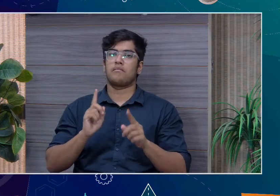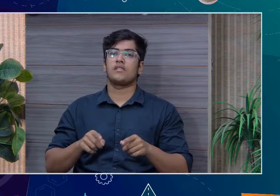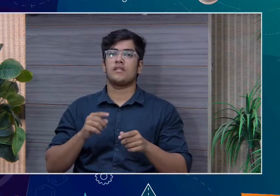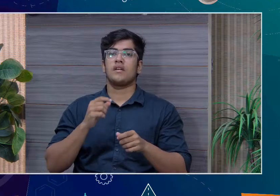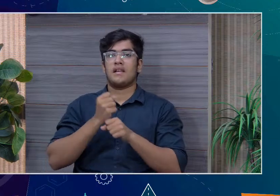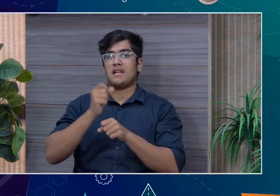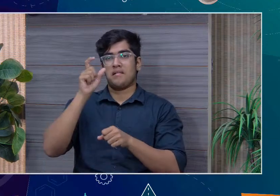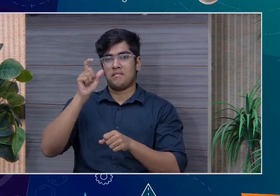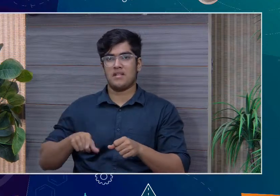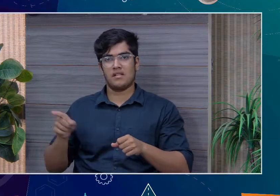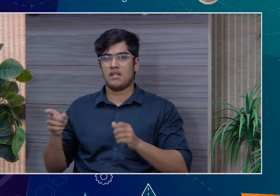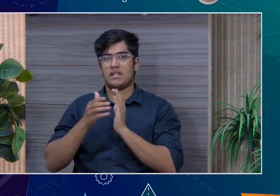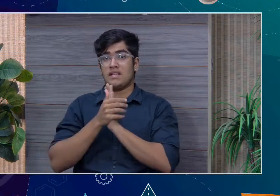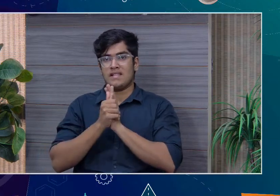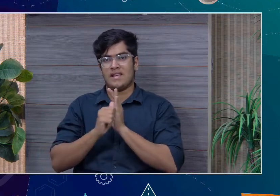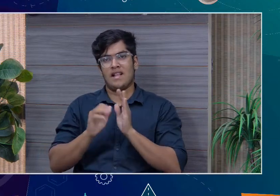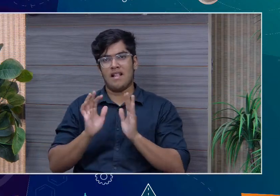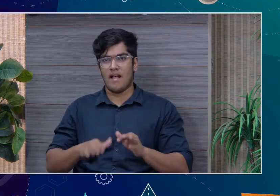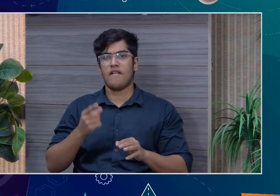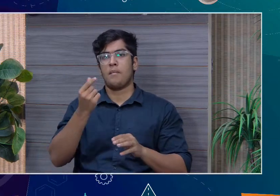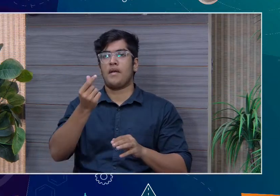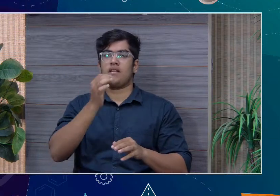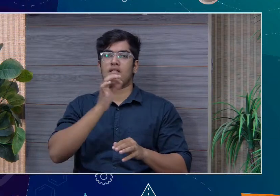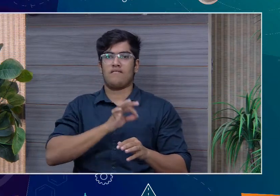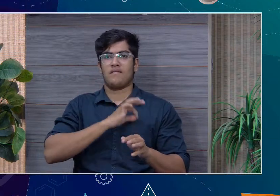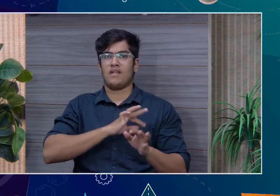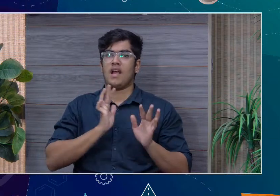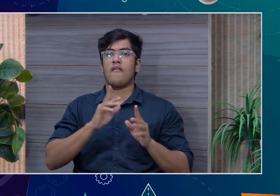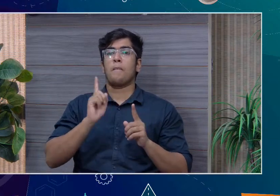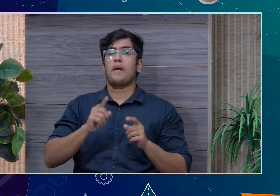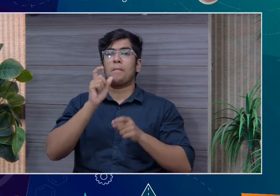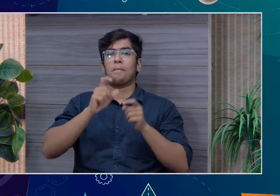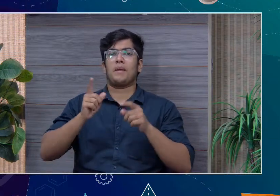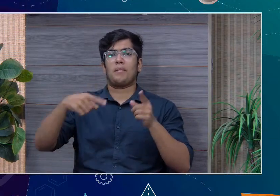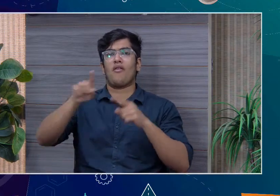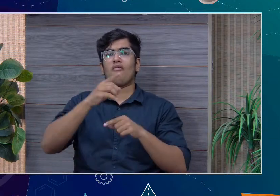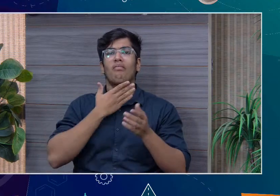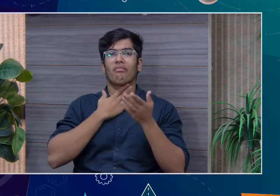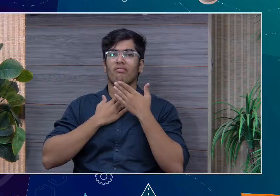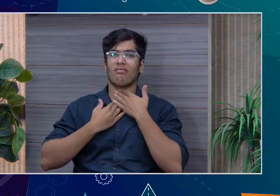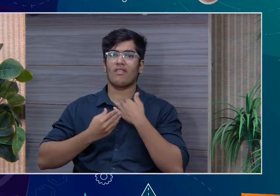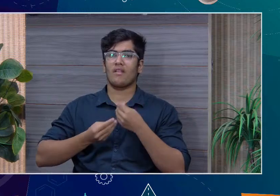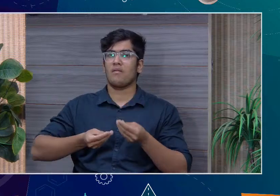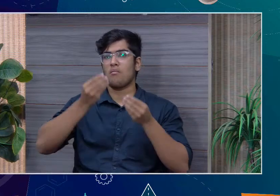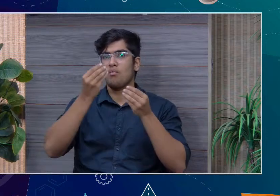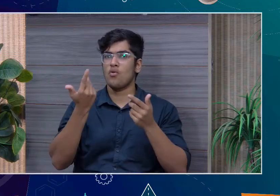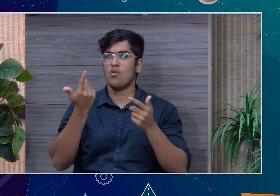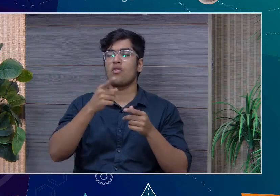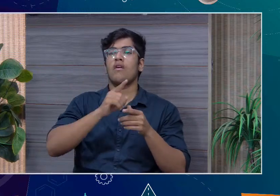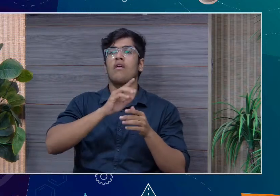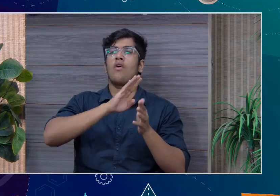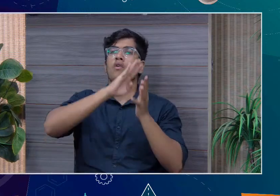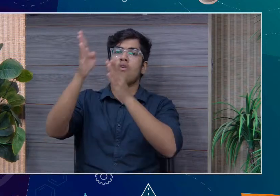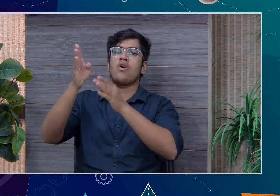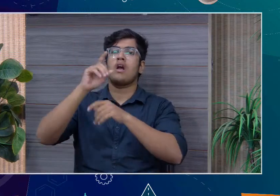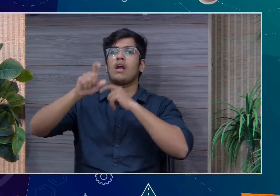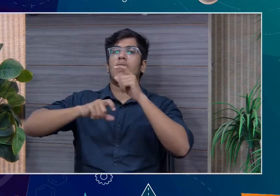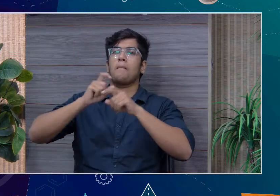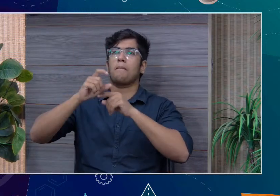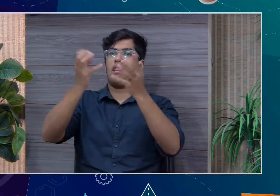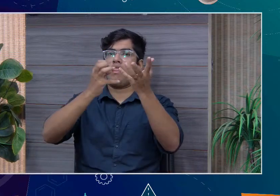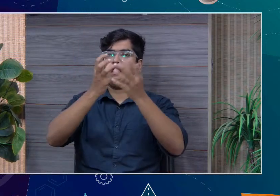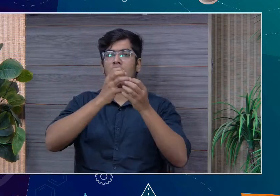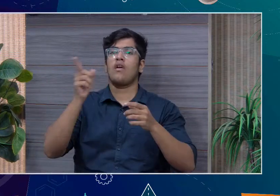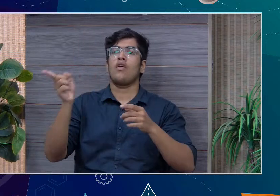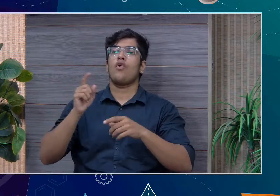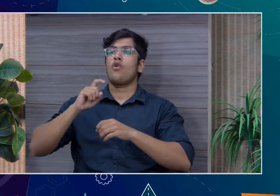money. But as the greed of the people grew, but Mr. Gessler stood to his roots. That is why he did not compromise